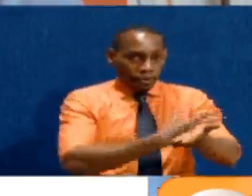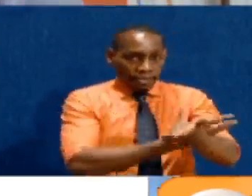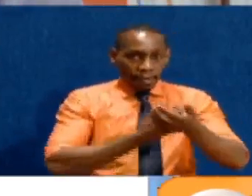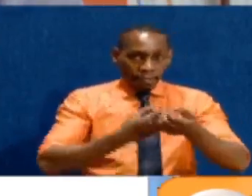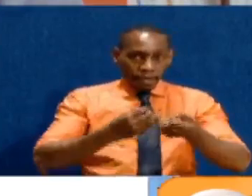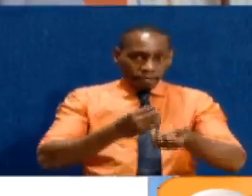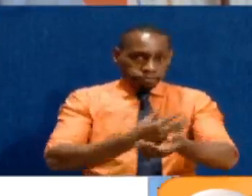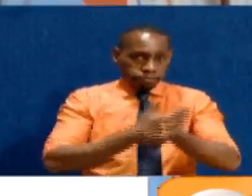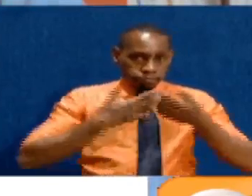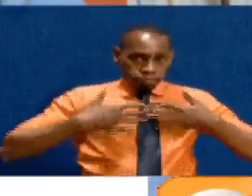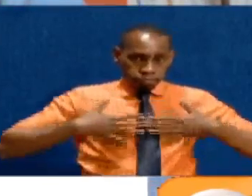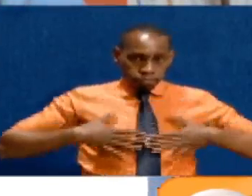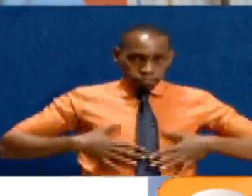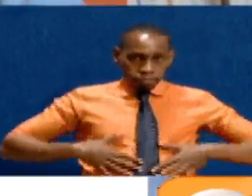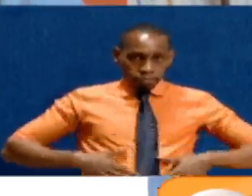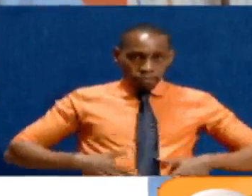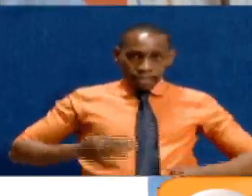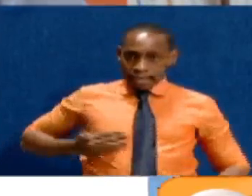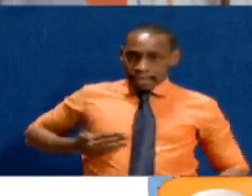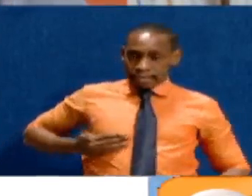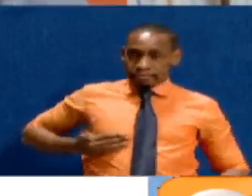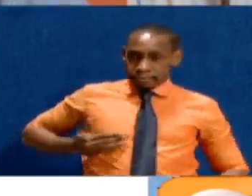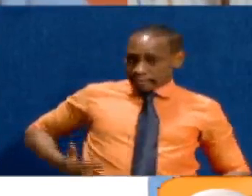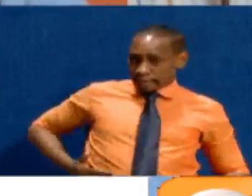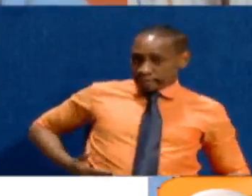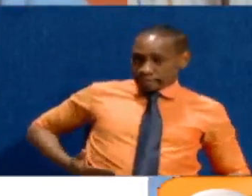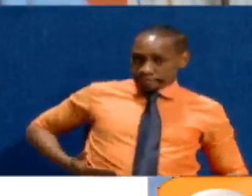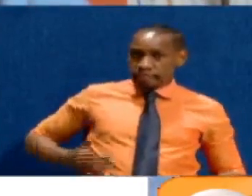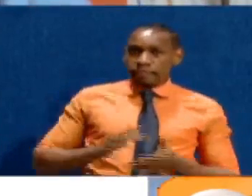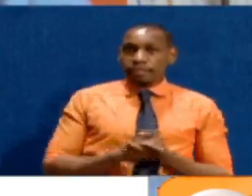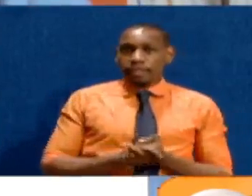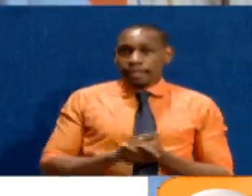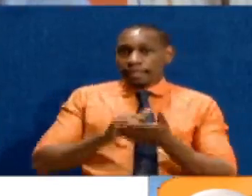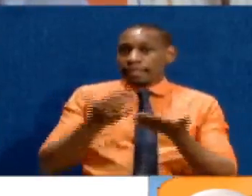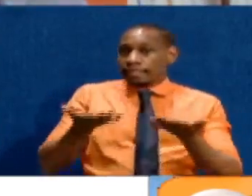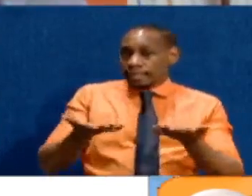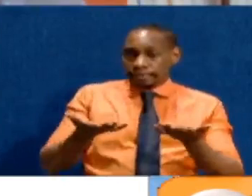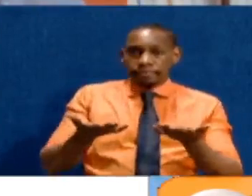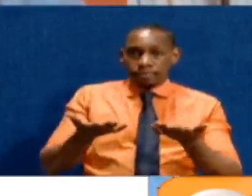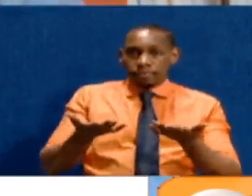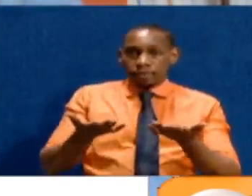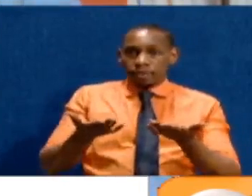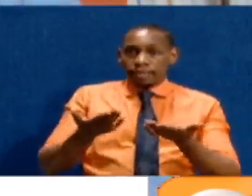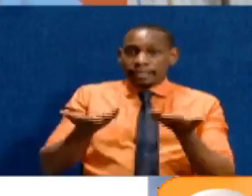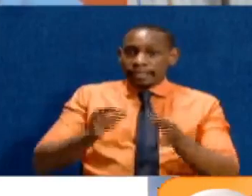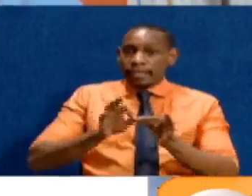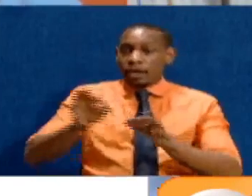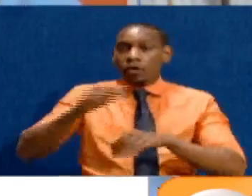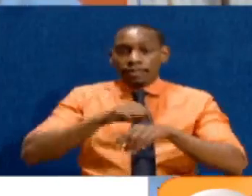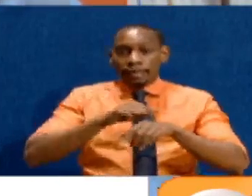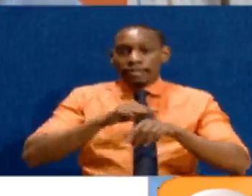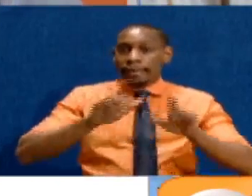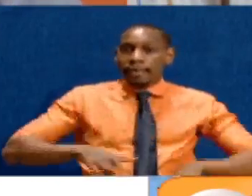to the lymph nodes and in the lung. And so for her, this is now like a more long-term journey